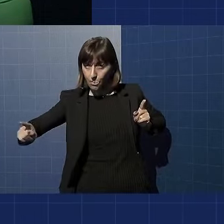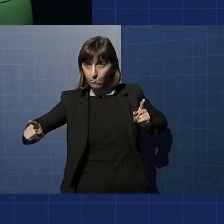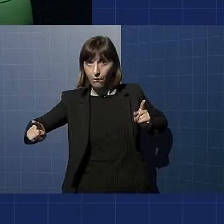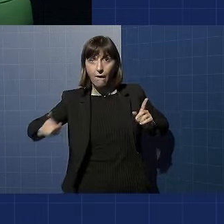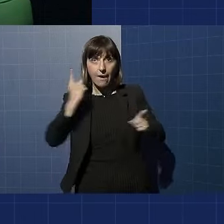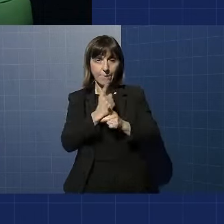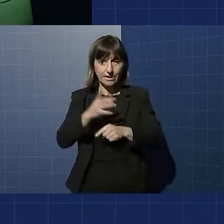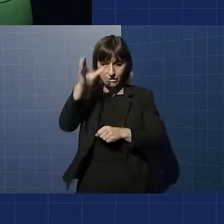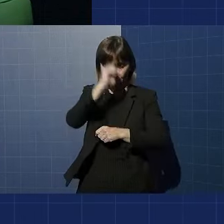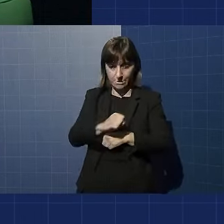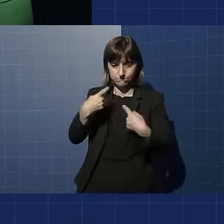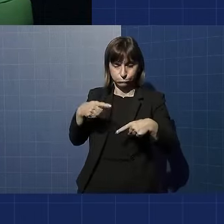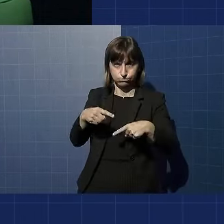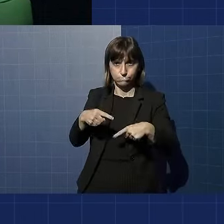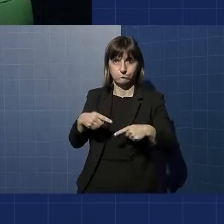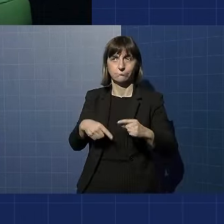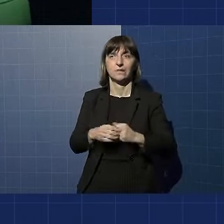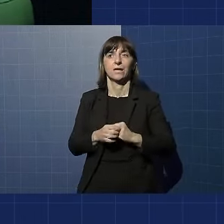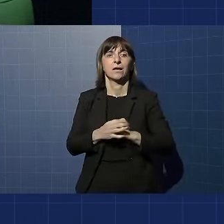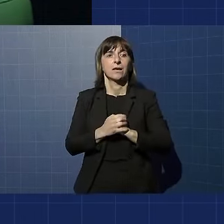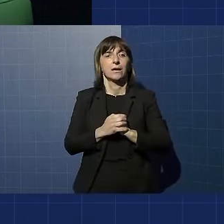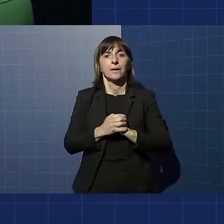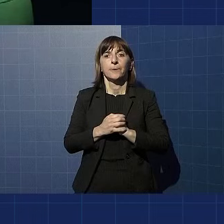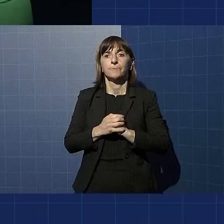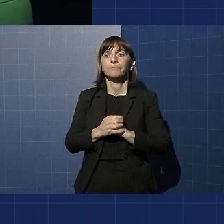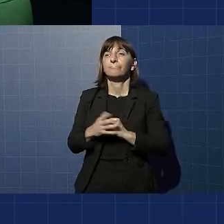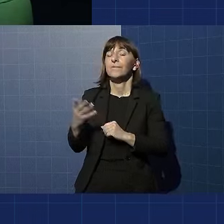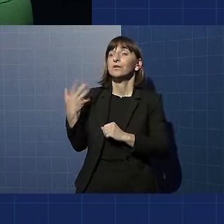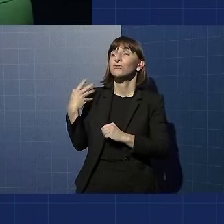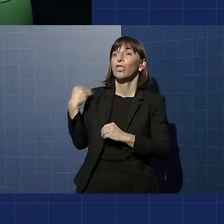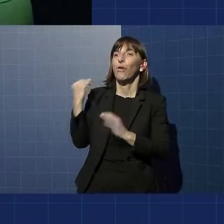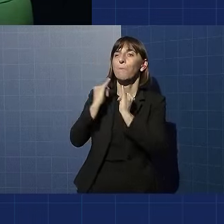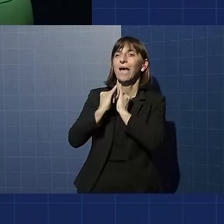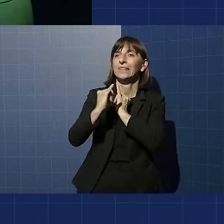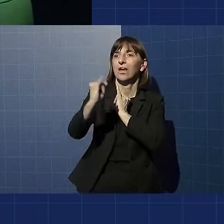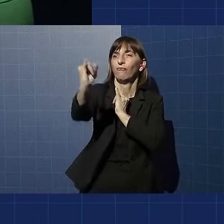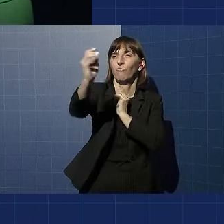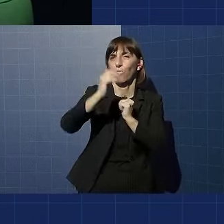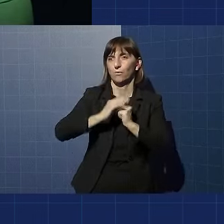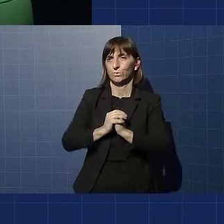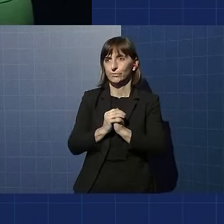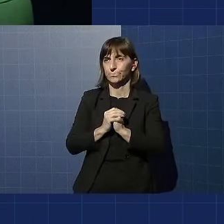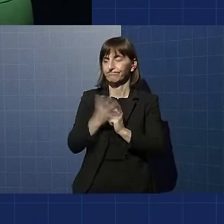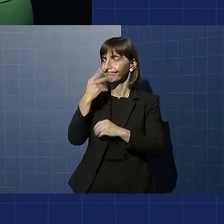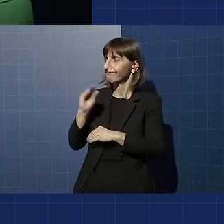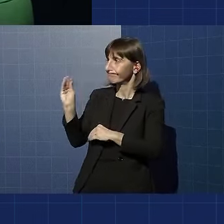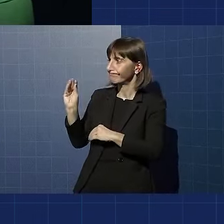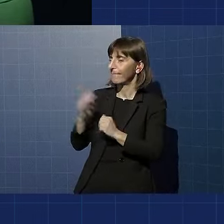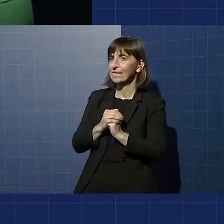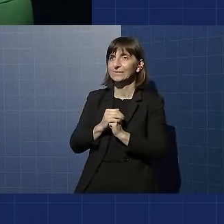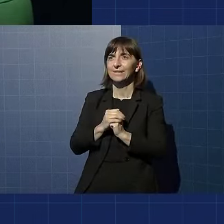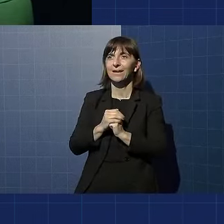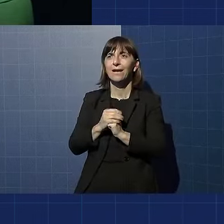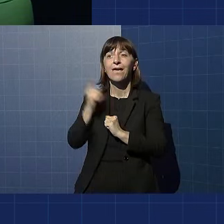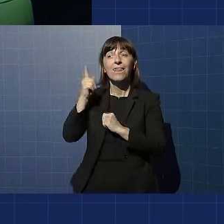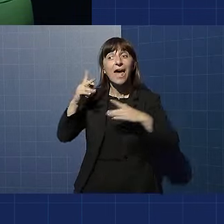Prego. C'è un'altra domanda? Ah, ok, aspetta, c'è una domanda là in fondo. Lei è mai stata nello spazio